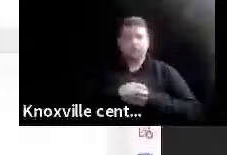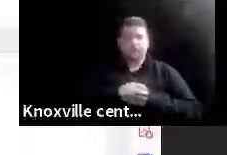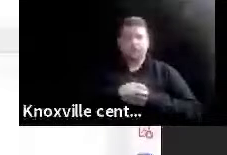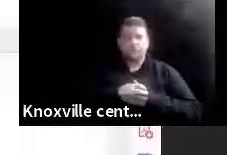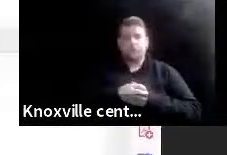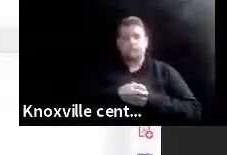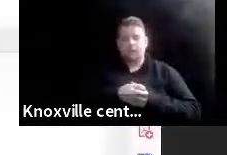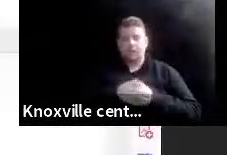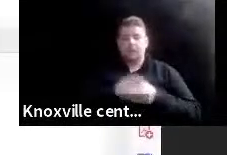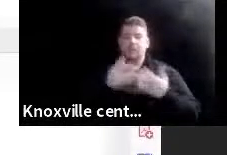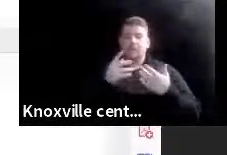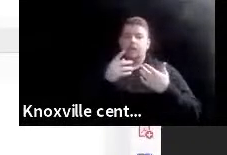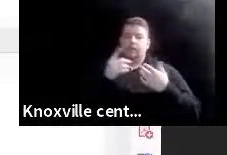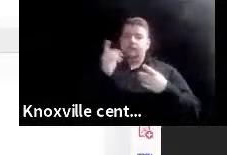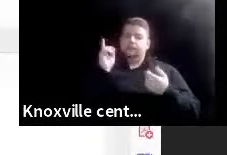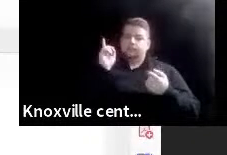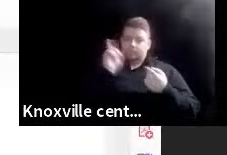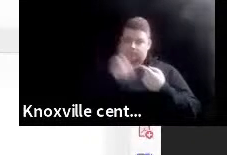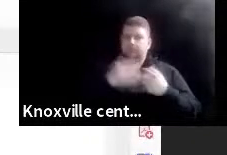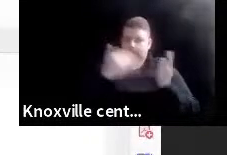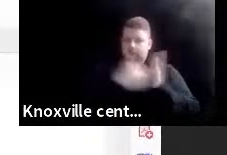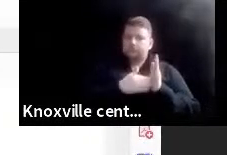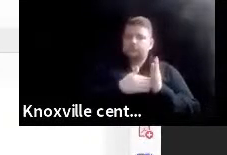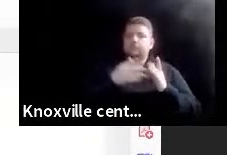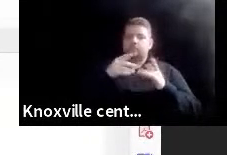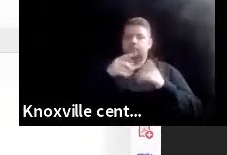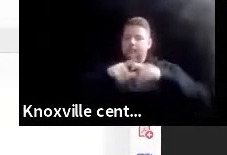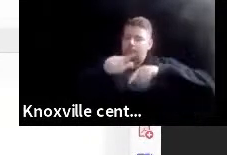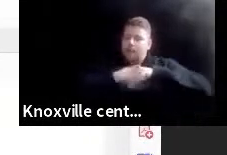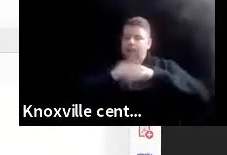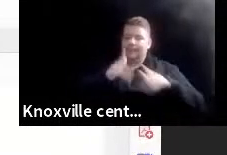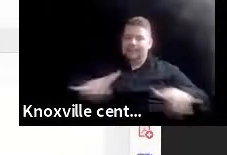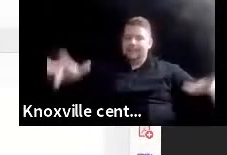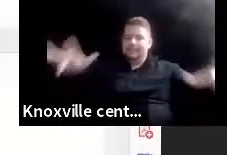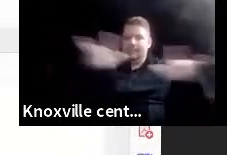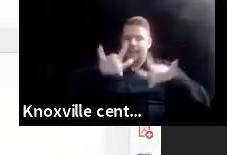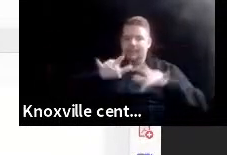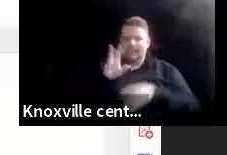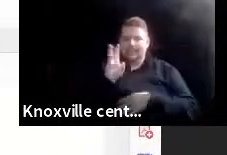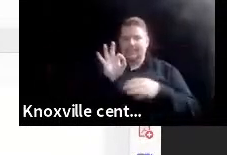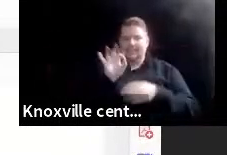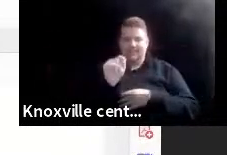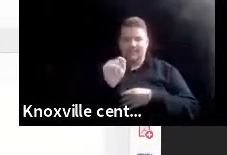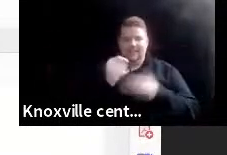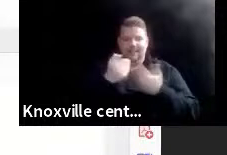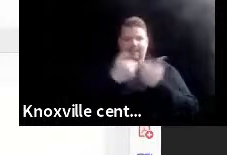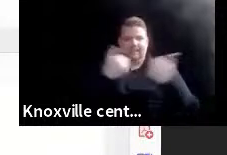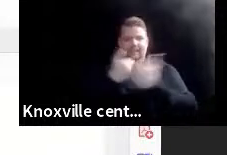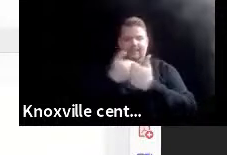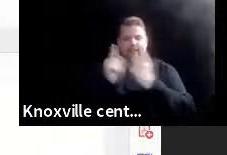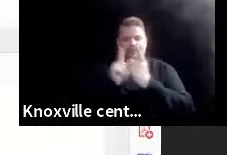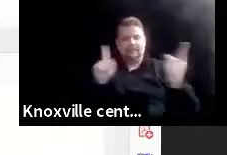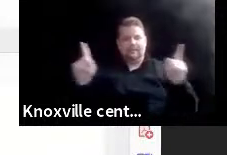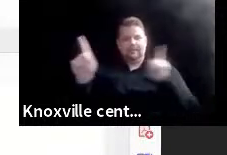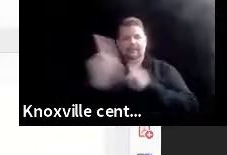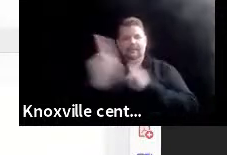So, and then again, based on the space needed to allow 6 feet of